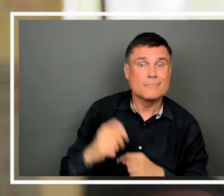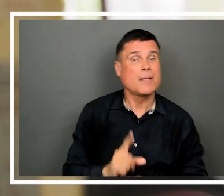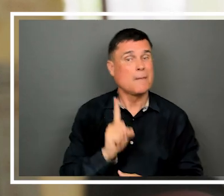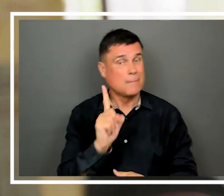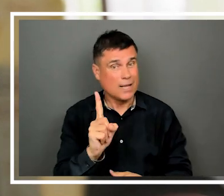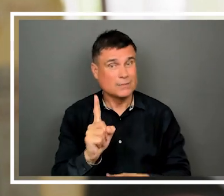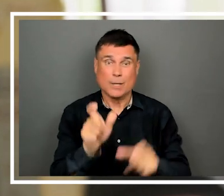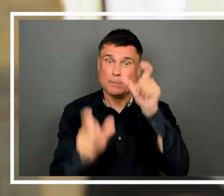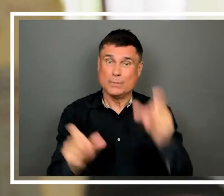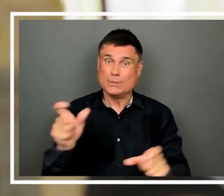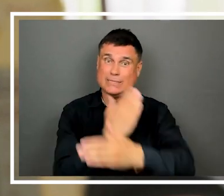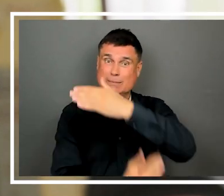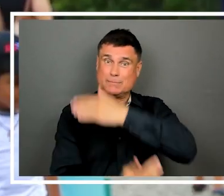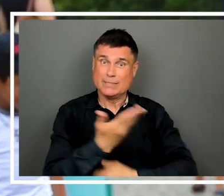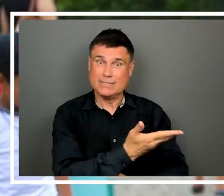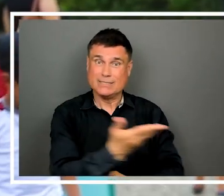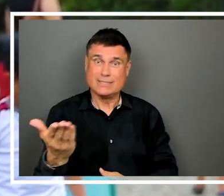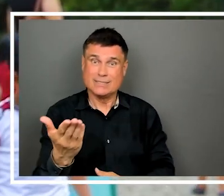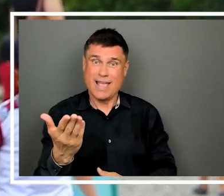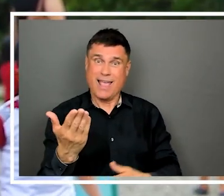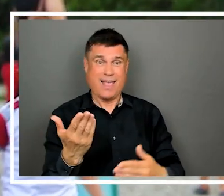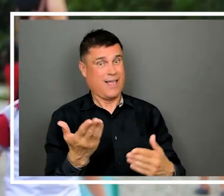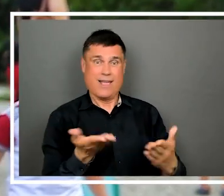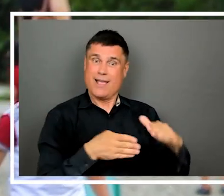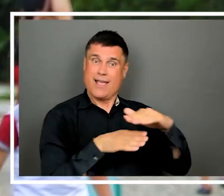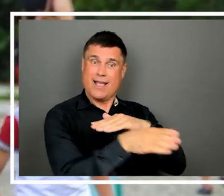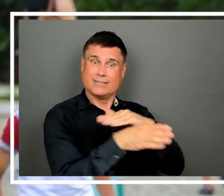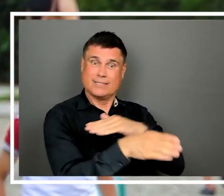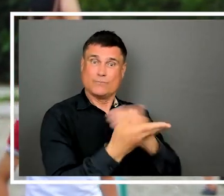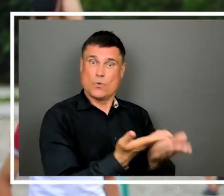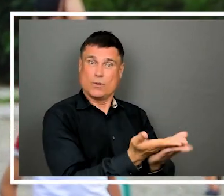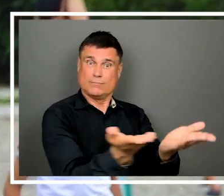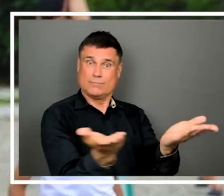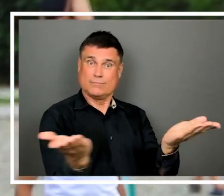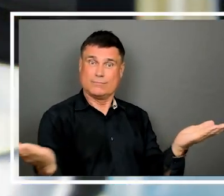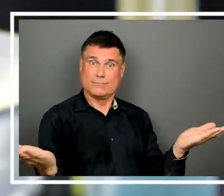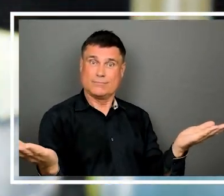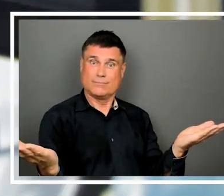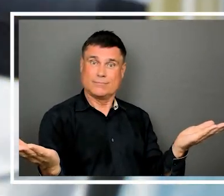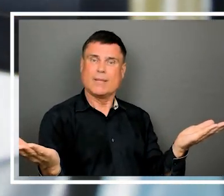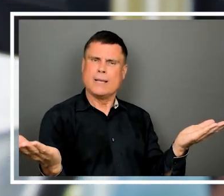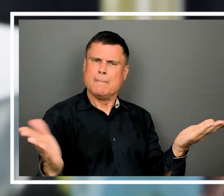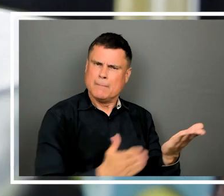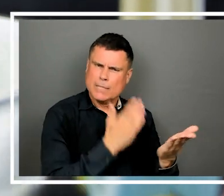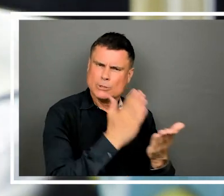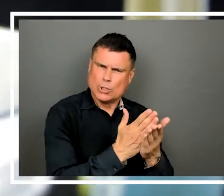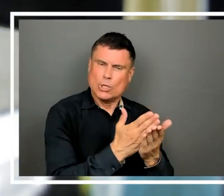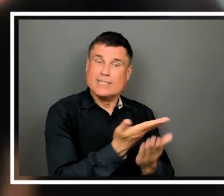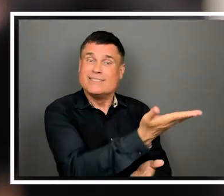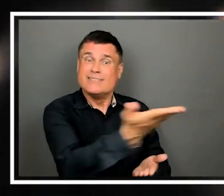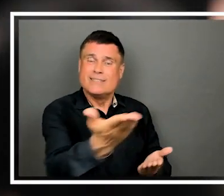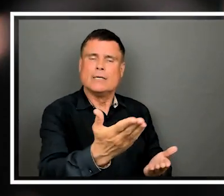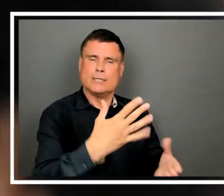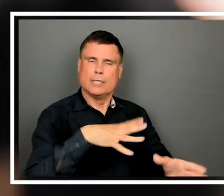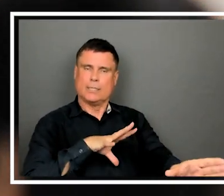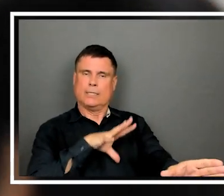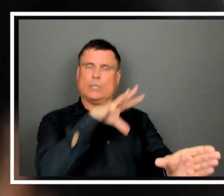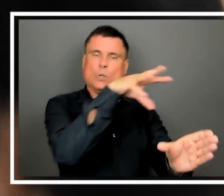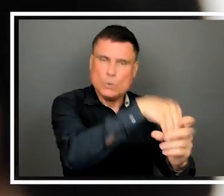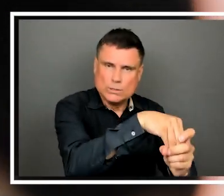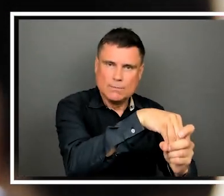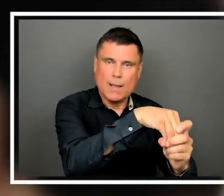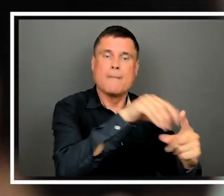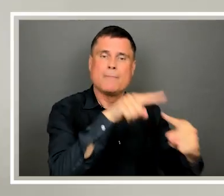for persons with disabilities to really be able to use these products and services, we need to make sure they are inclusive